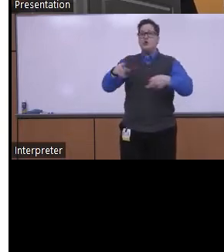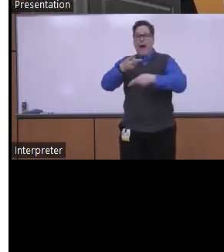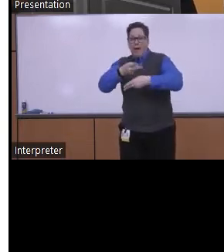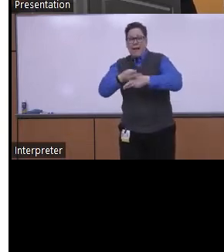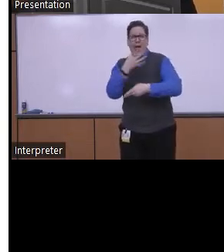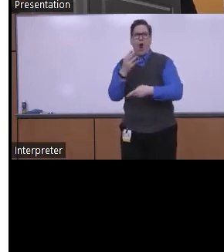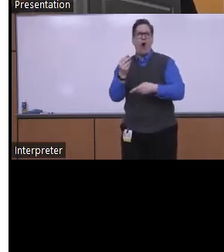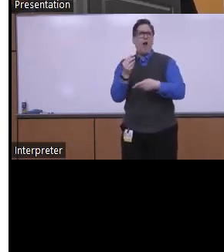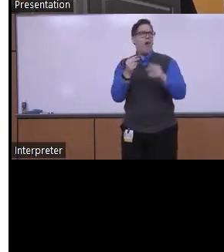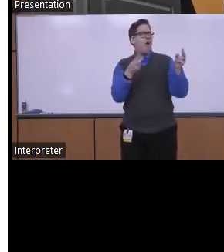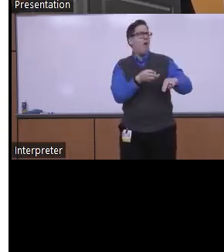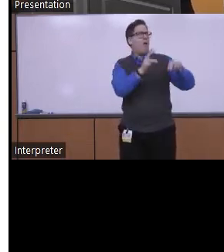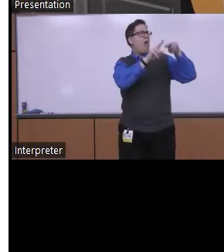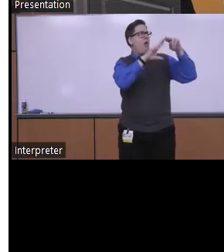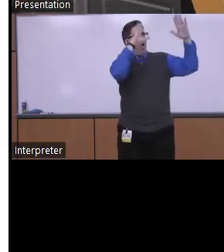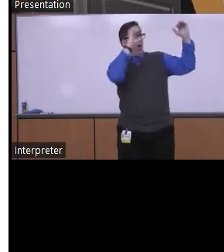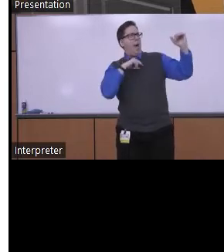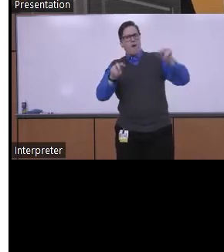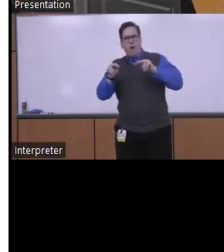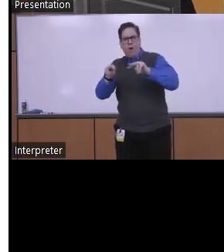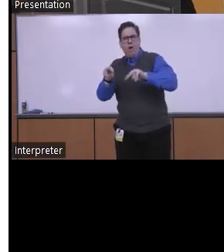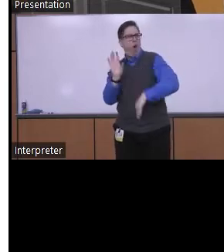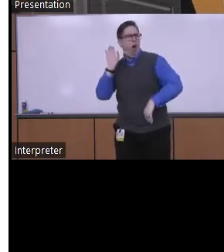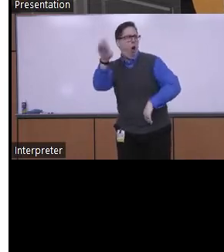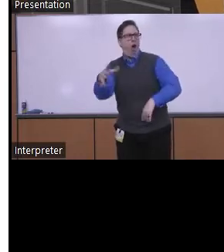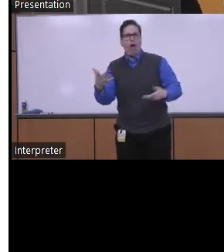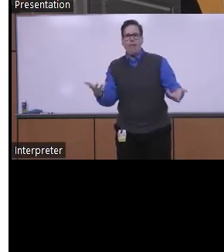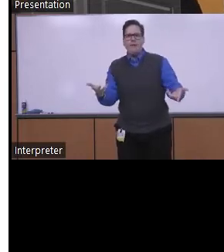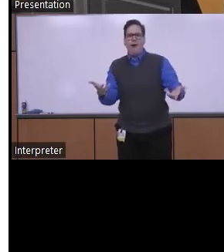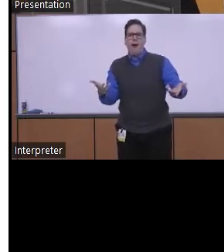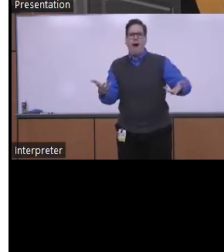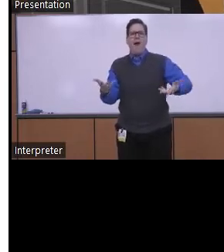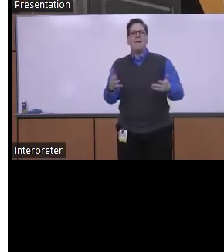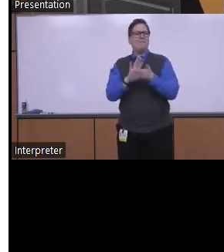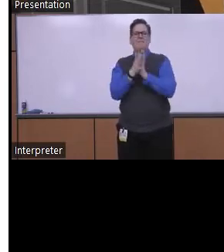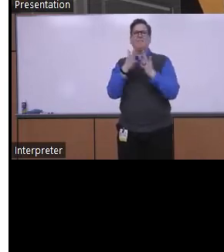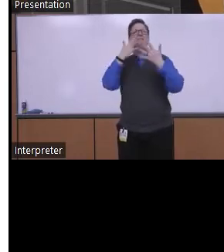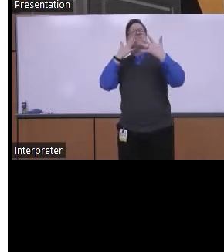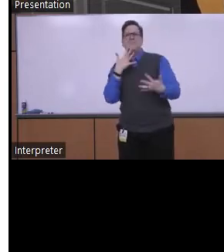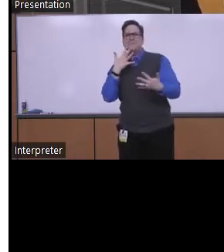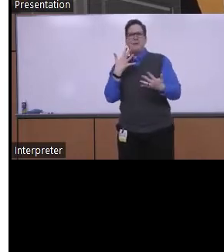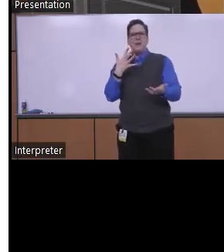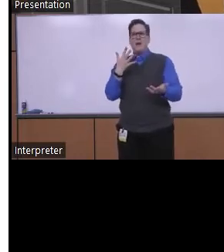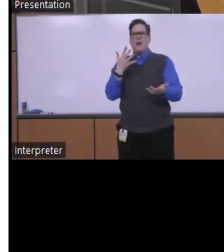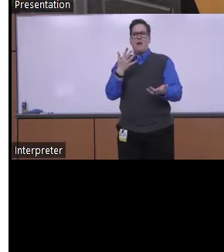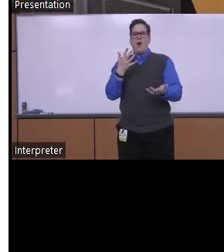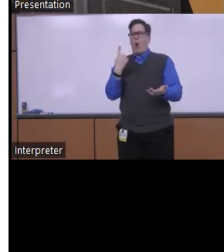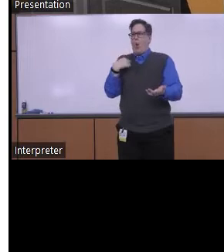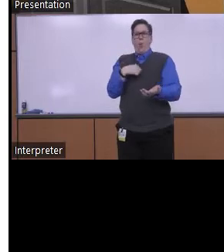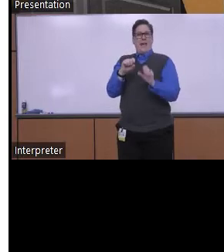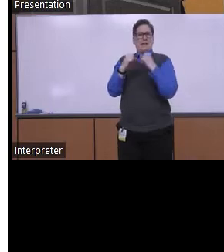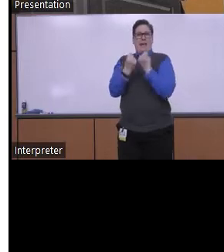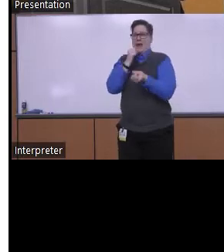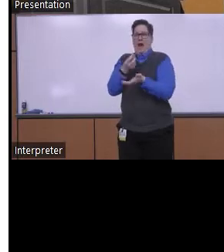heightened expectations of constant supervision in a tragic situation in which our society actually fails to offer